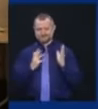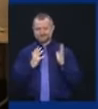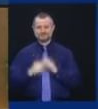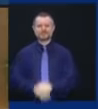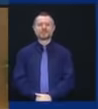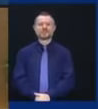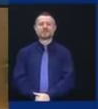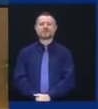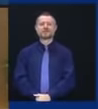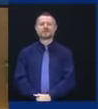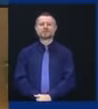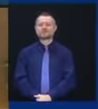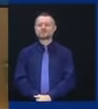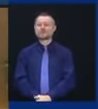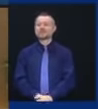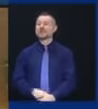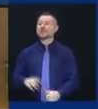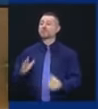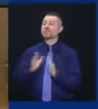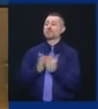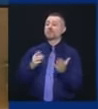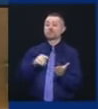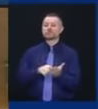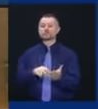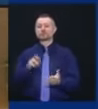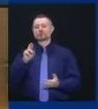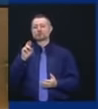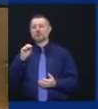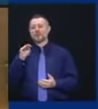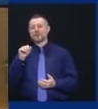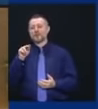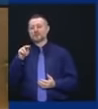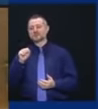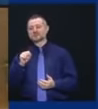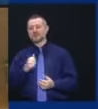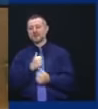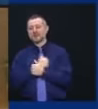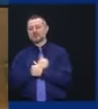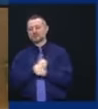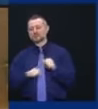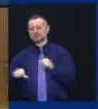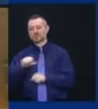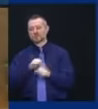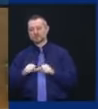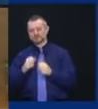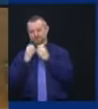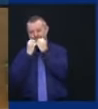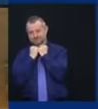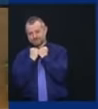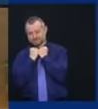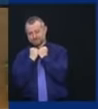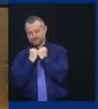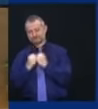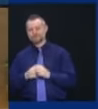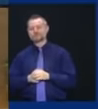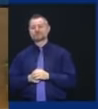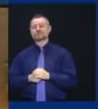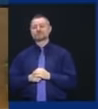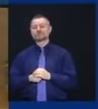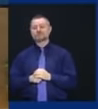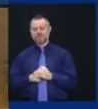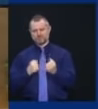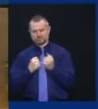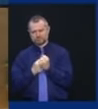As we learn in the book of Romans, love one another with brotherly love and affection. Outdo one another in showing